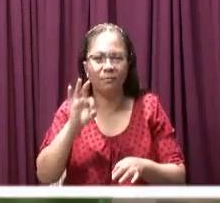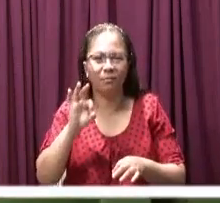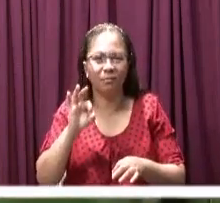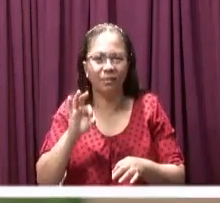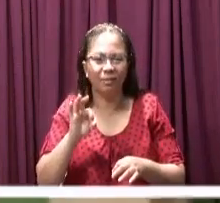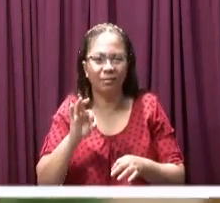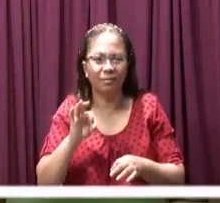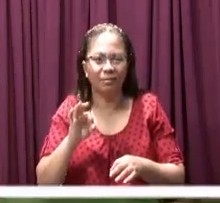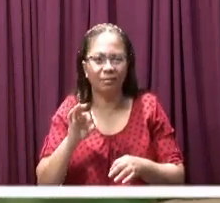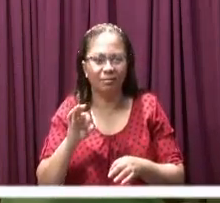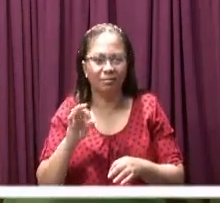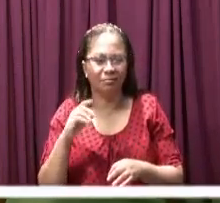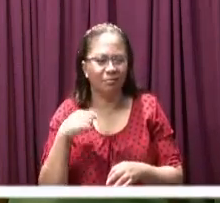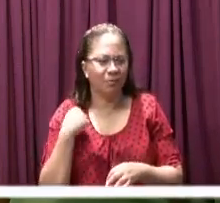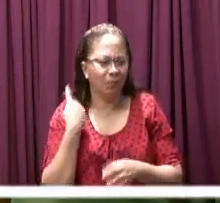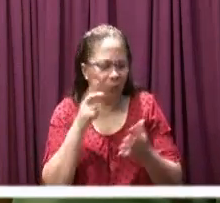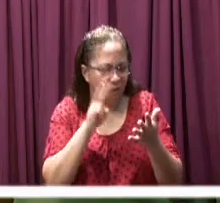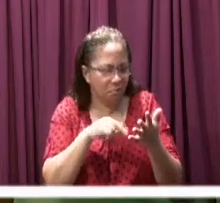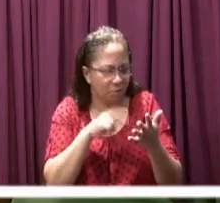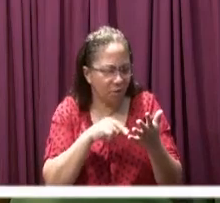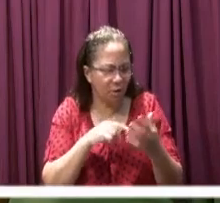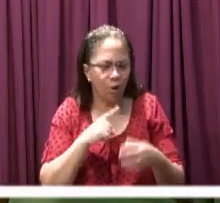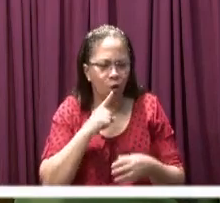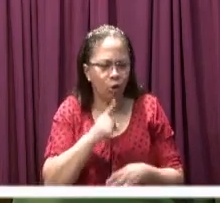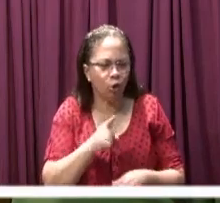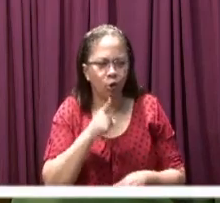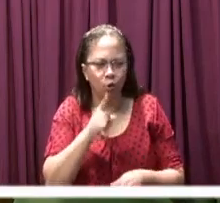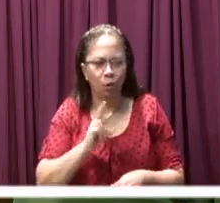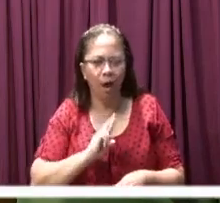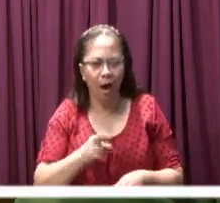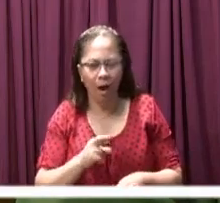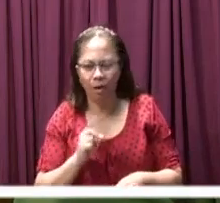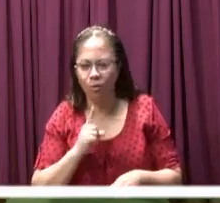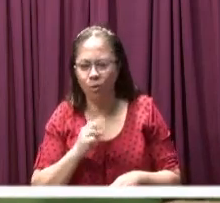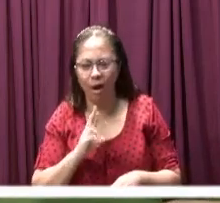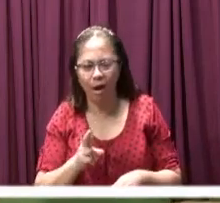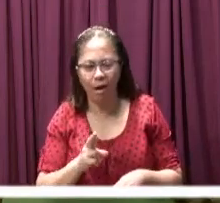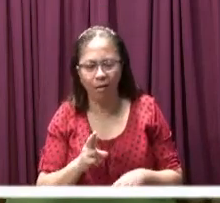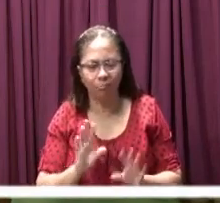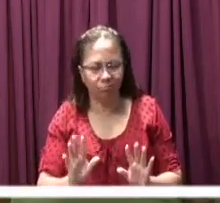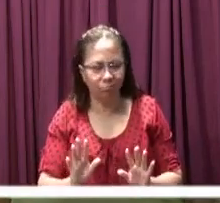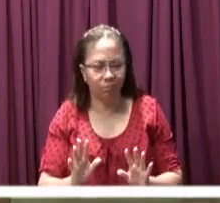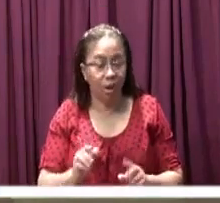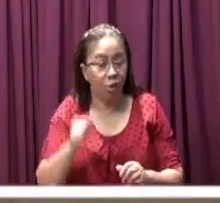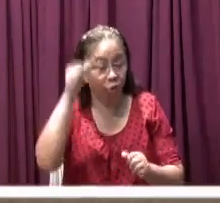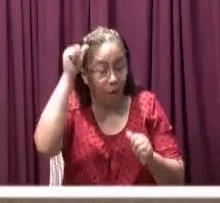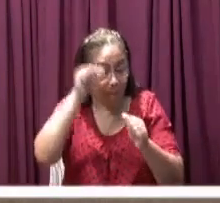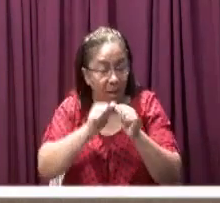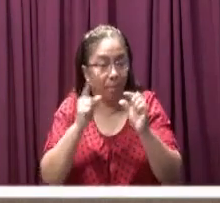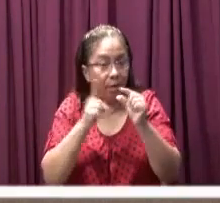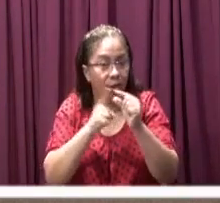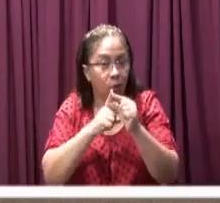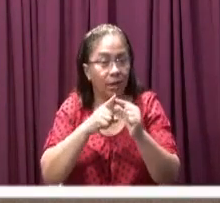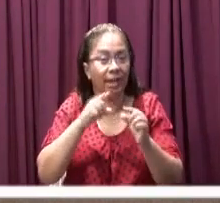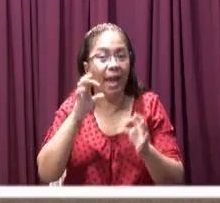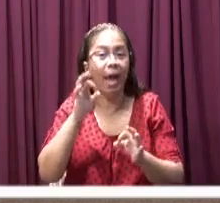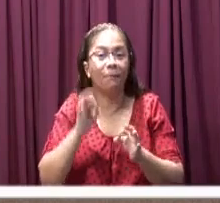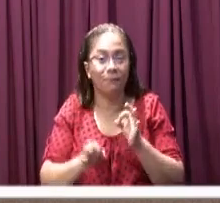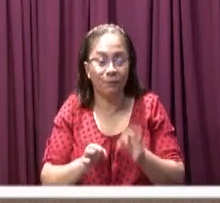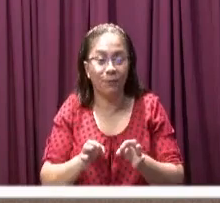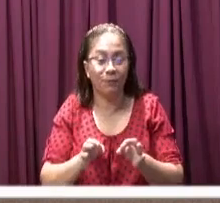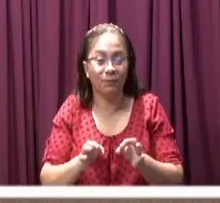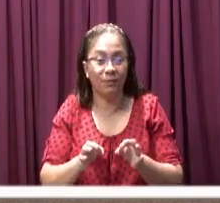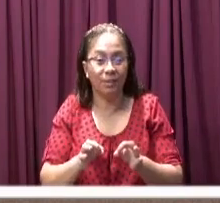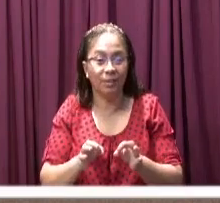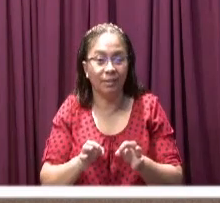you are, you are, full stop. You see that little if? I want you to remember that little if today.